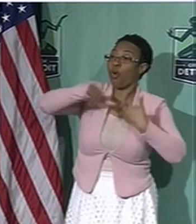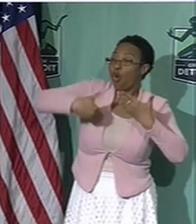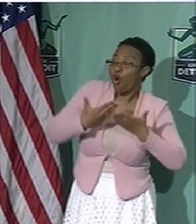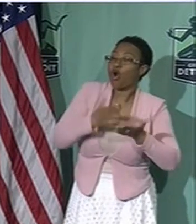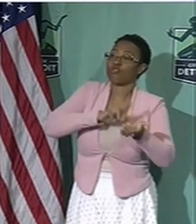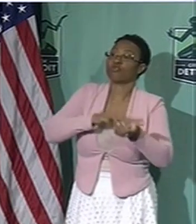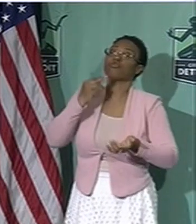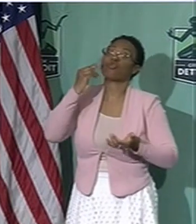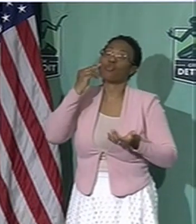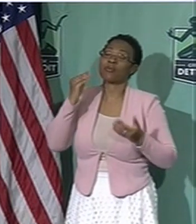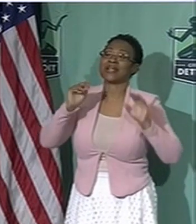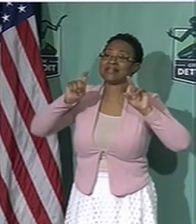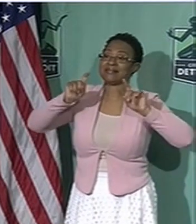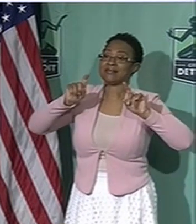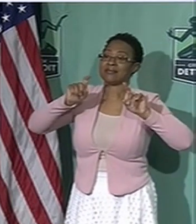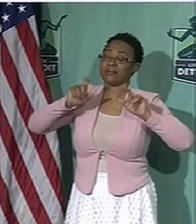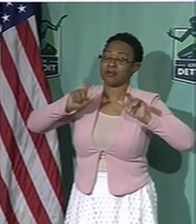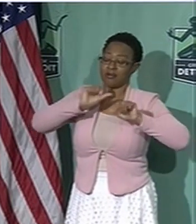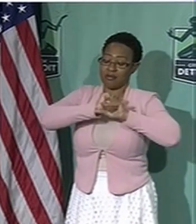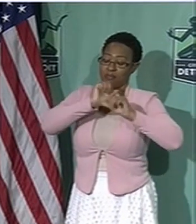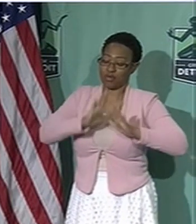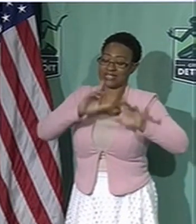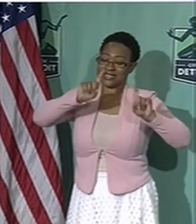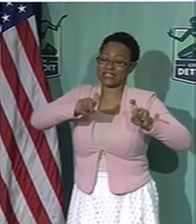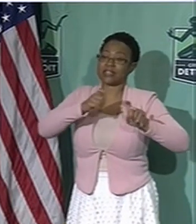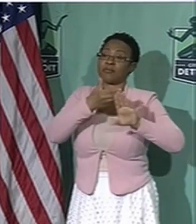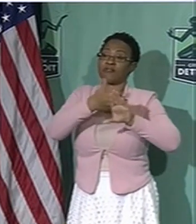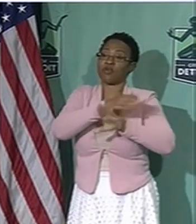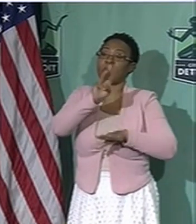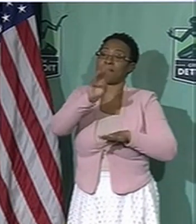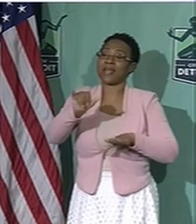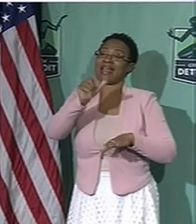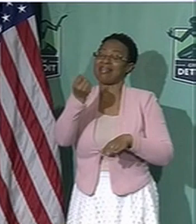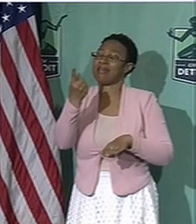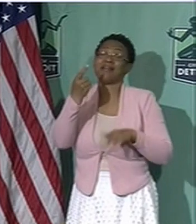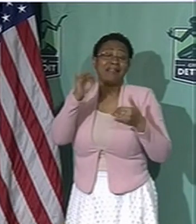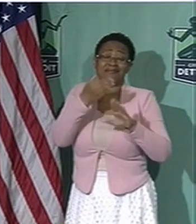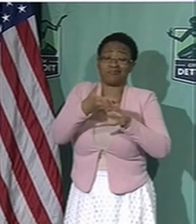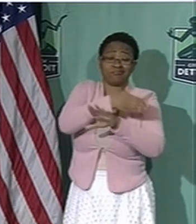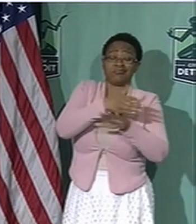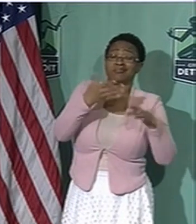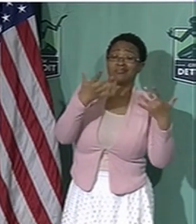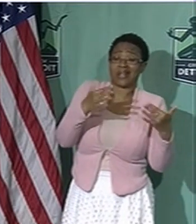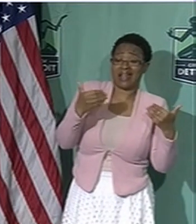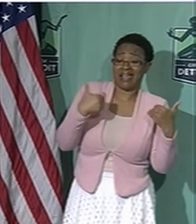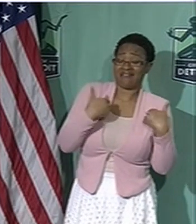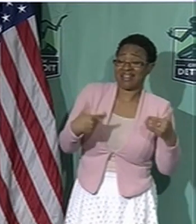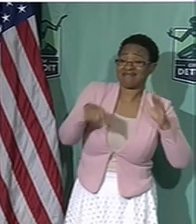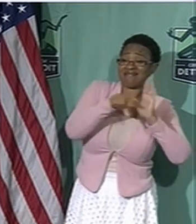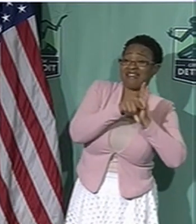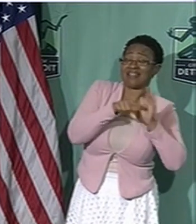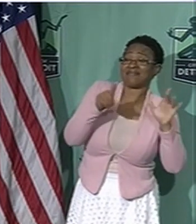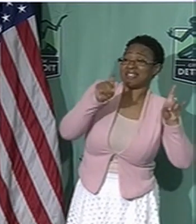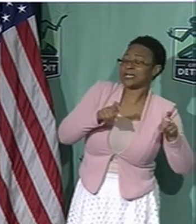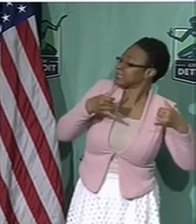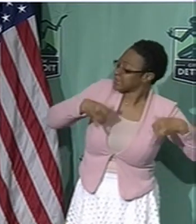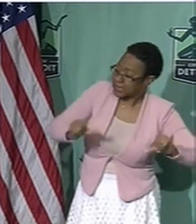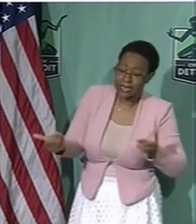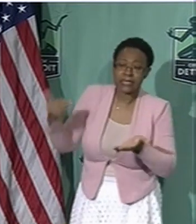tested in the city of Detroit by May the 11th, even if they've already had a previous negative test. And again, they can go right to the